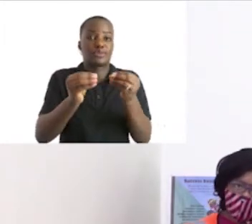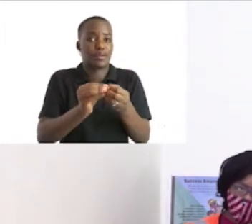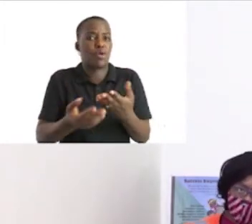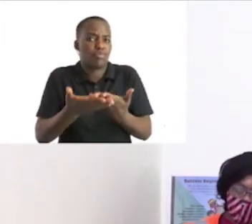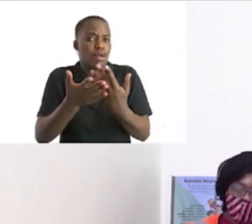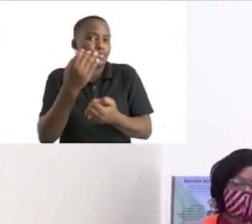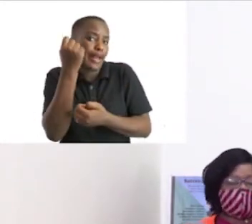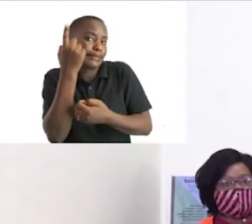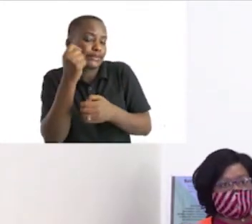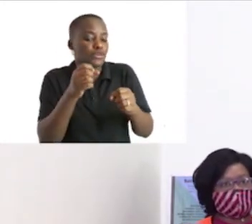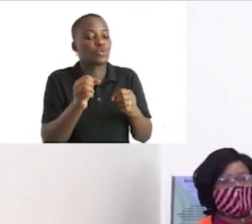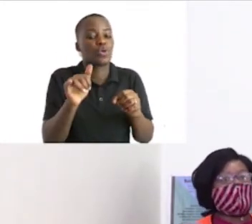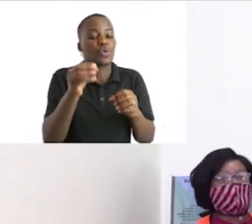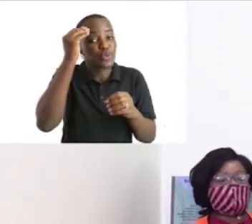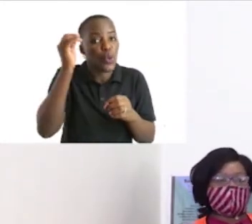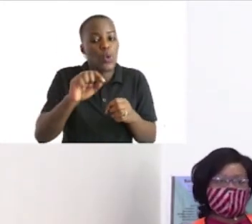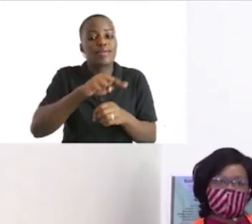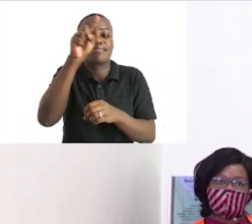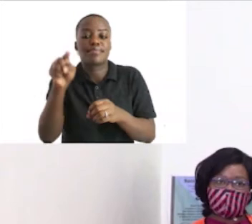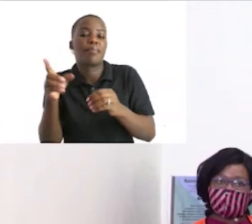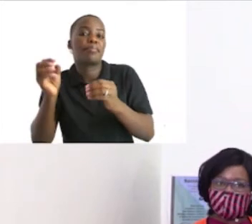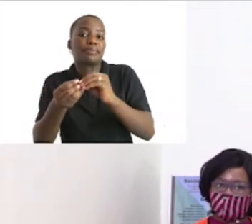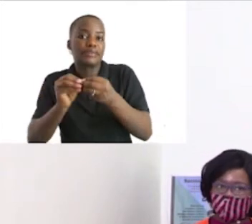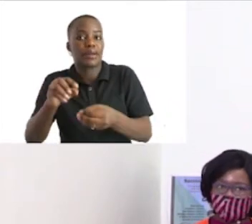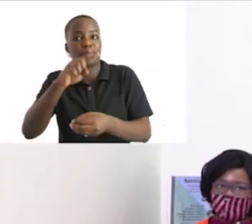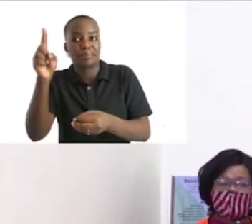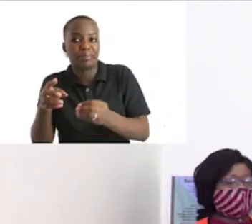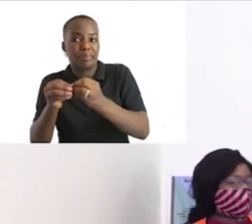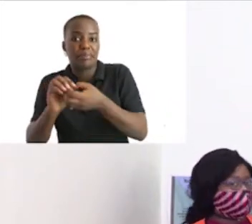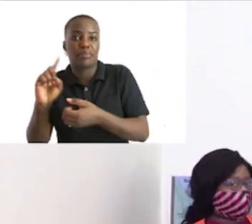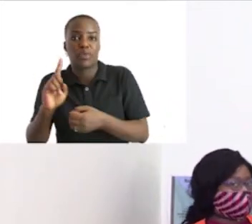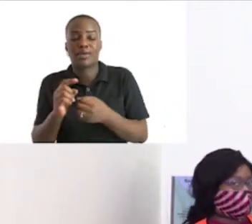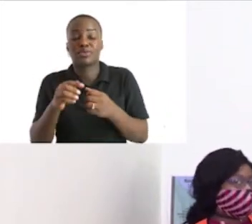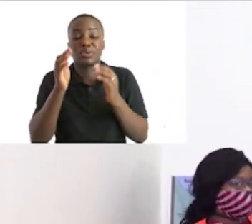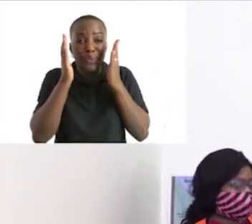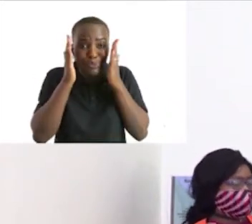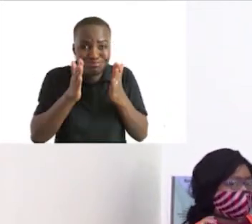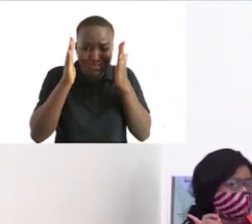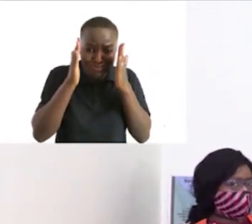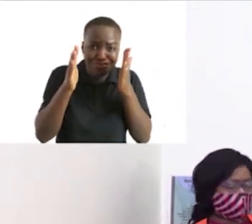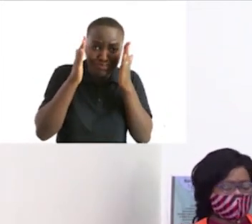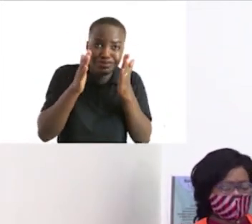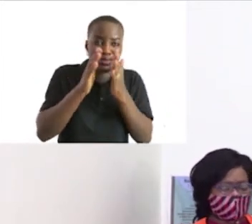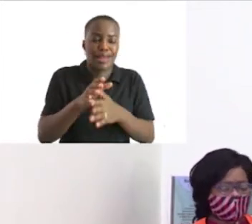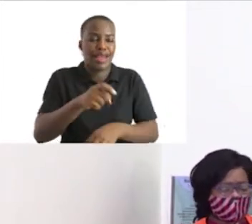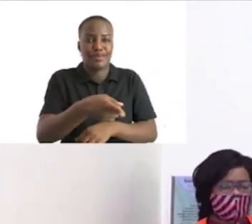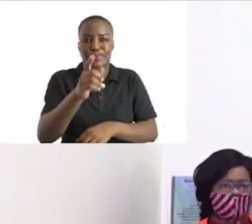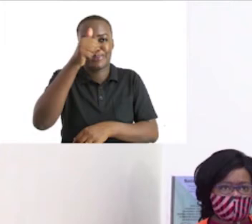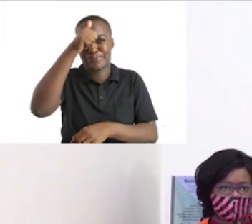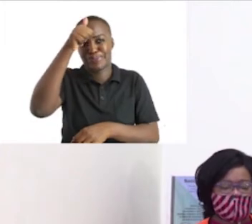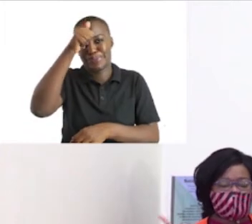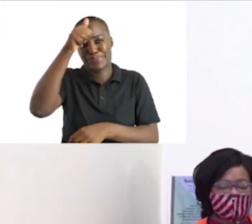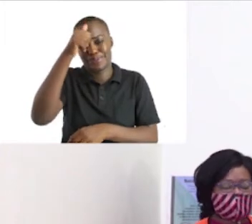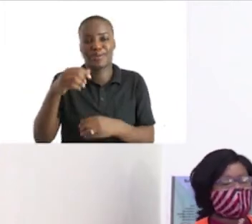it is not the same for all the numbers. And I want you to do this slowly and calmly. I know that you are clever to do all